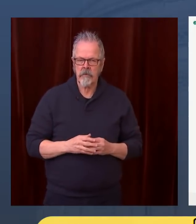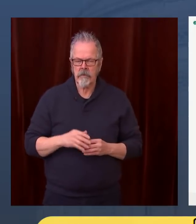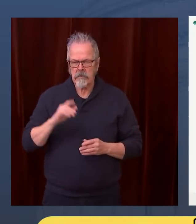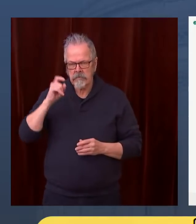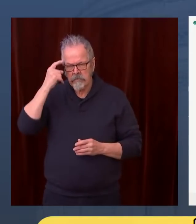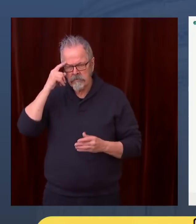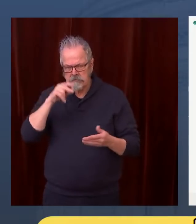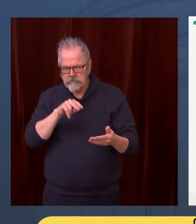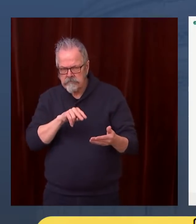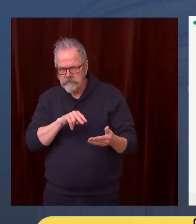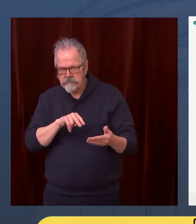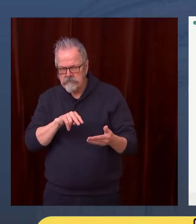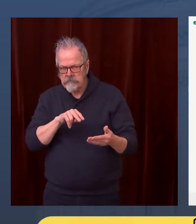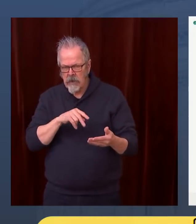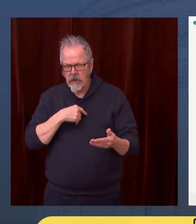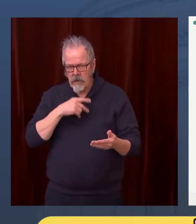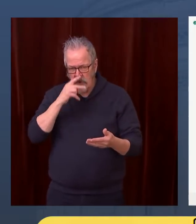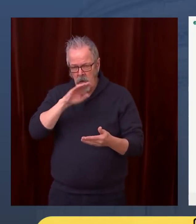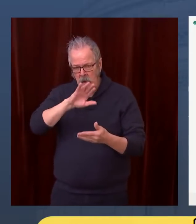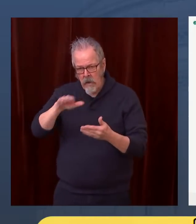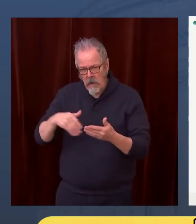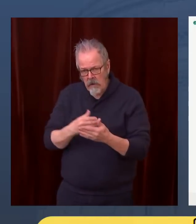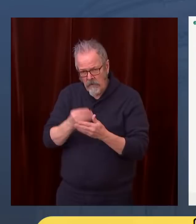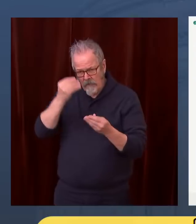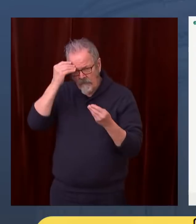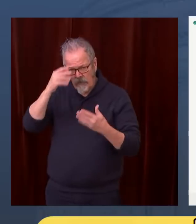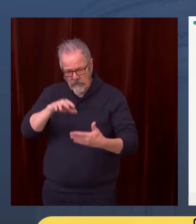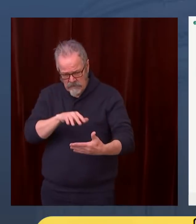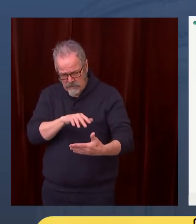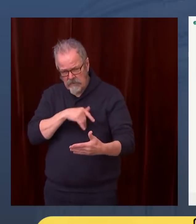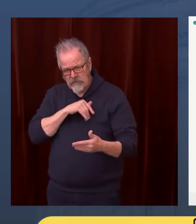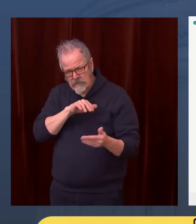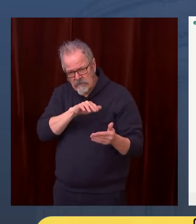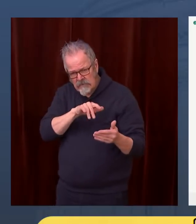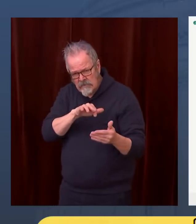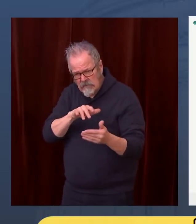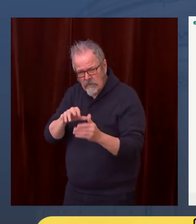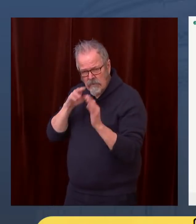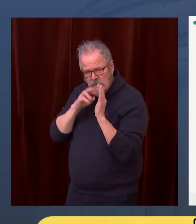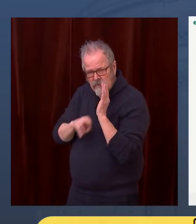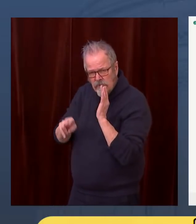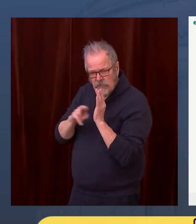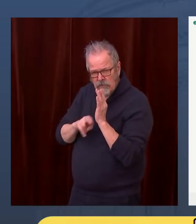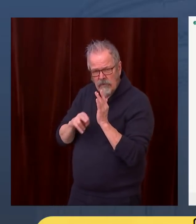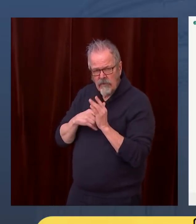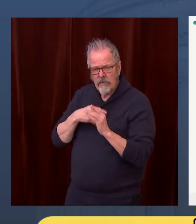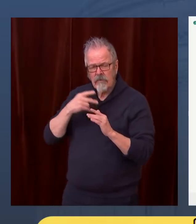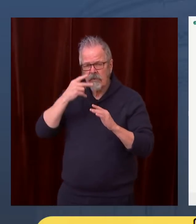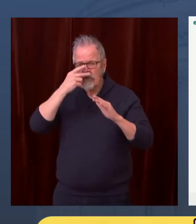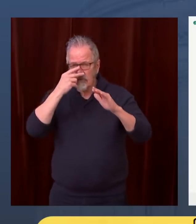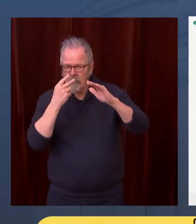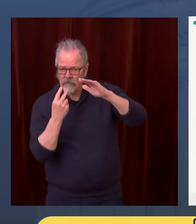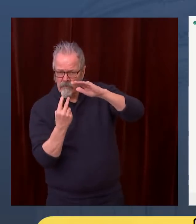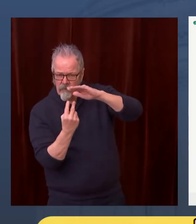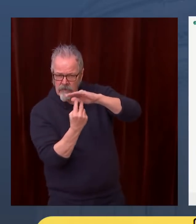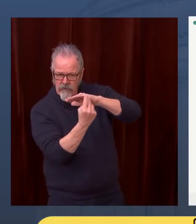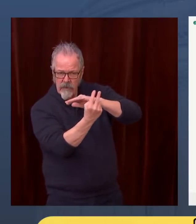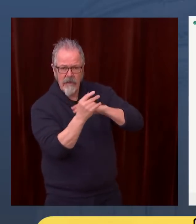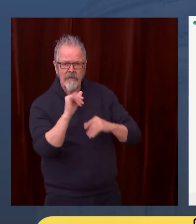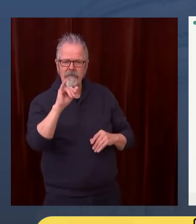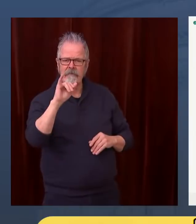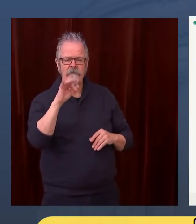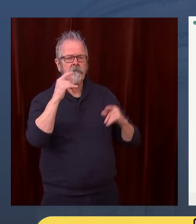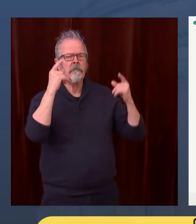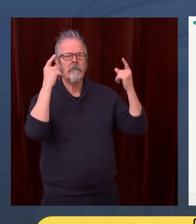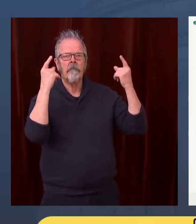at all this information and then come to what that projection is. Now, that doesn't mean that if we rise above that once